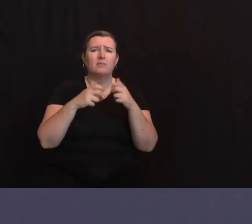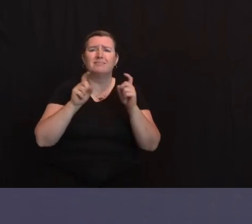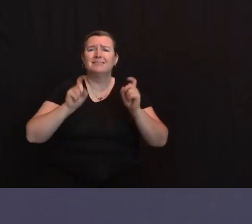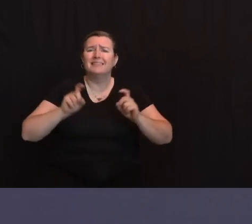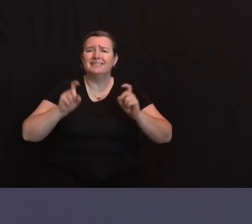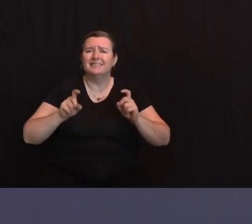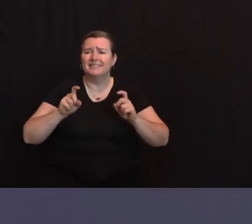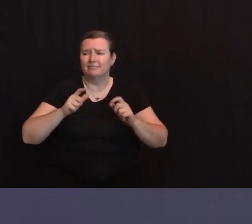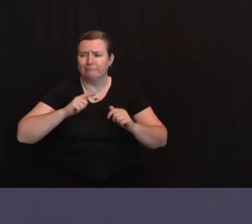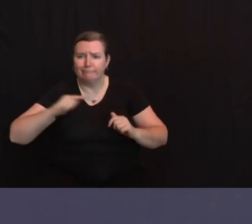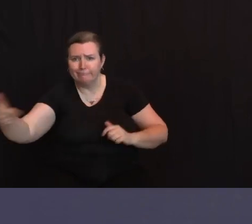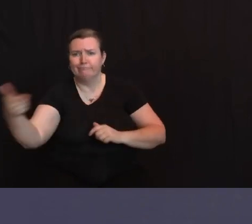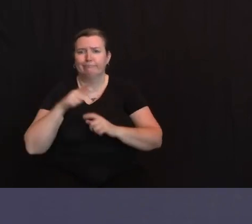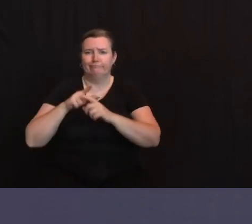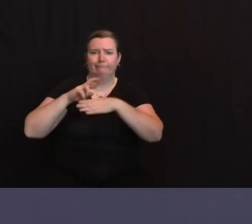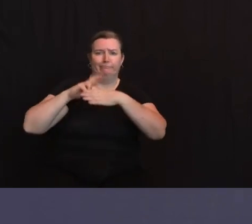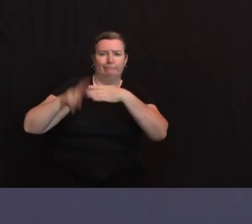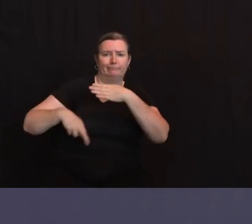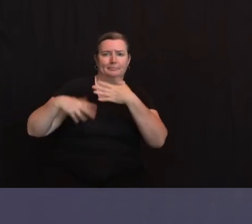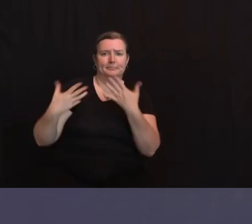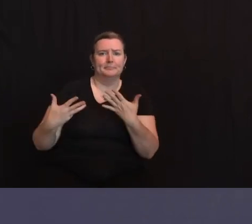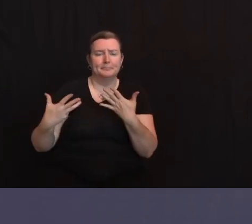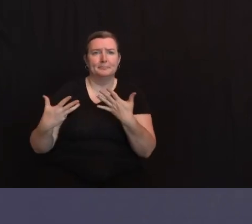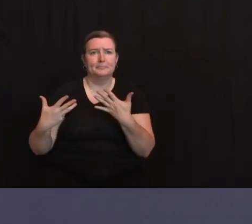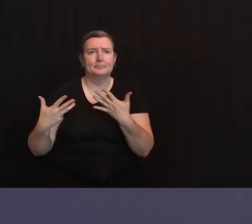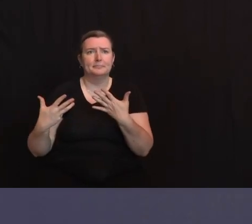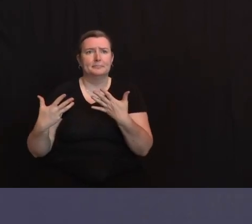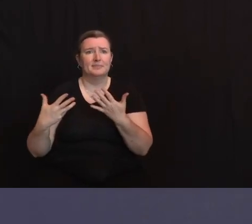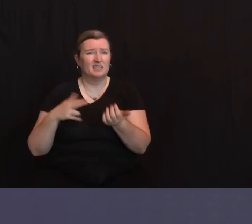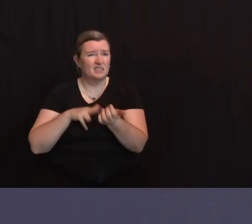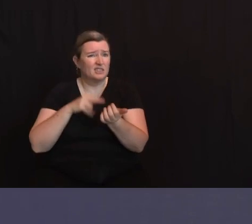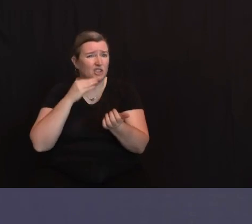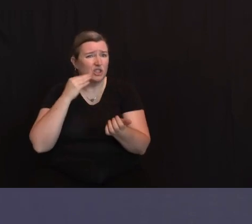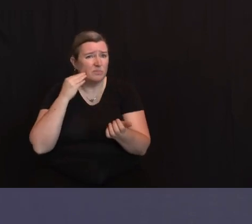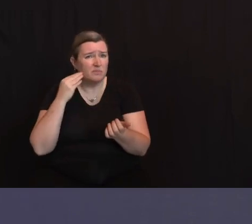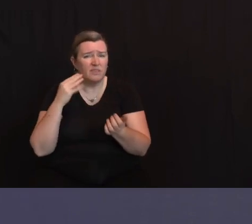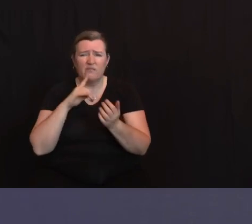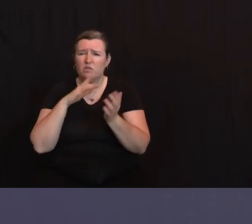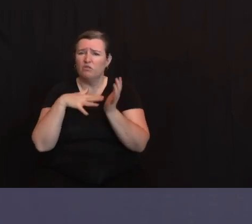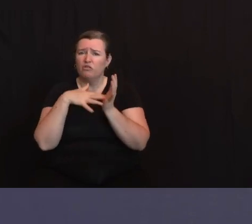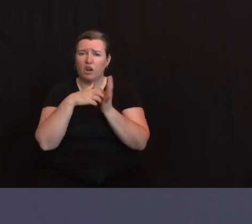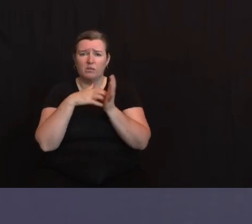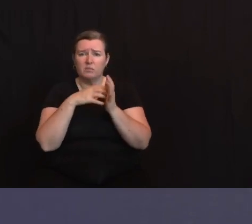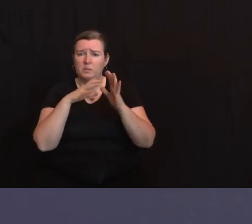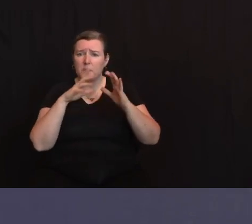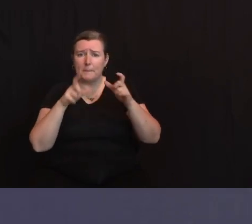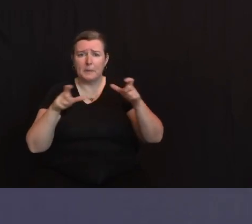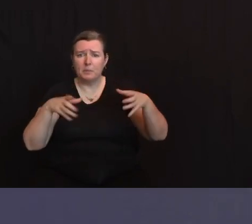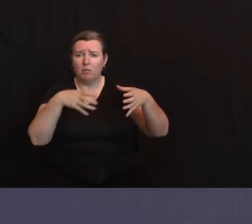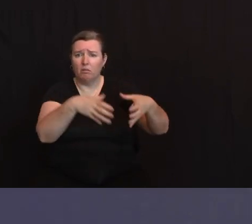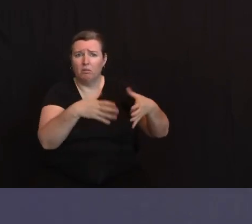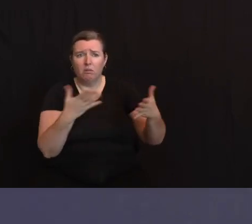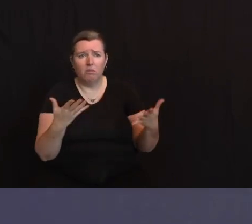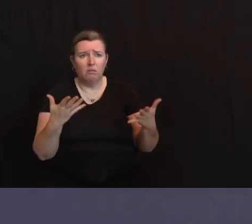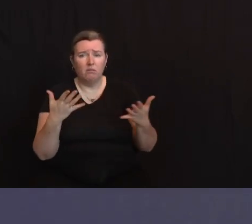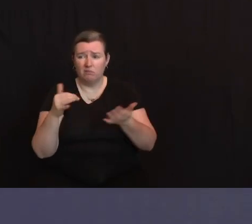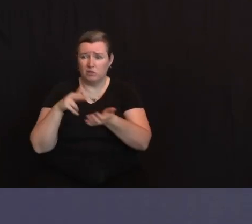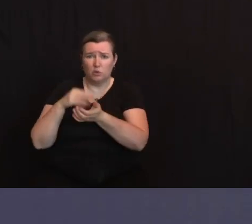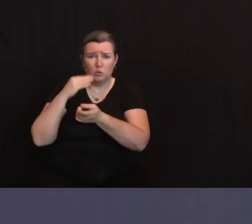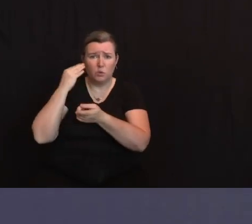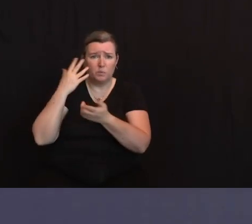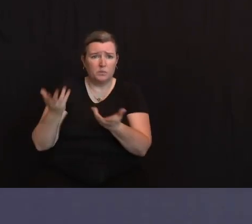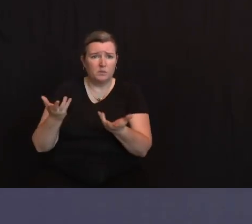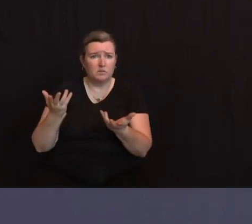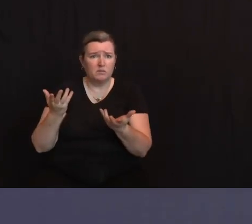that? I mean, this is our most vulnerable population. If we have to wait a week for somebody to get tested, unfortunately, they may die before we